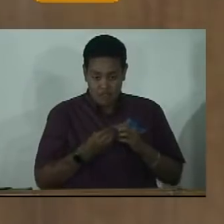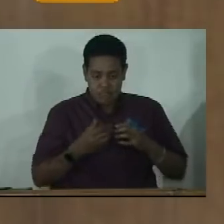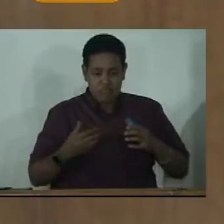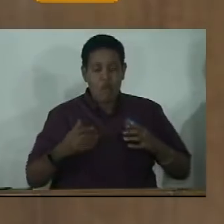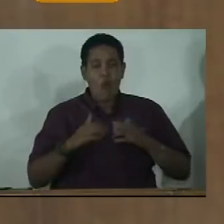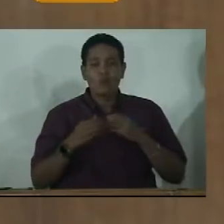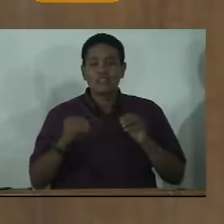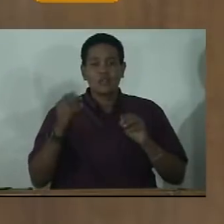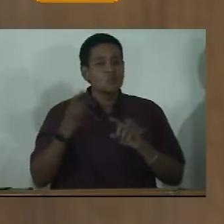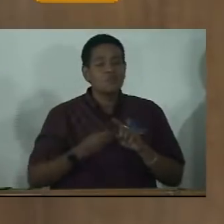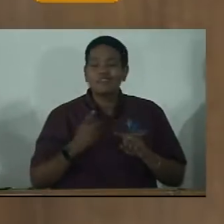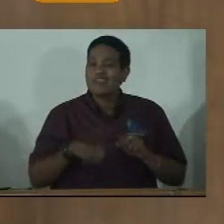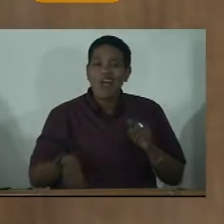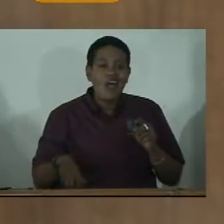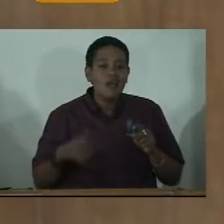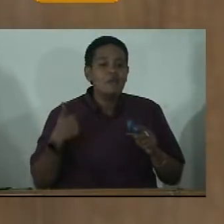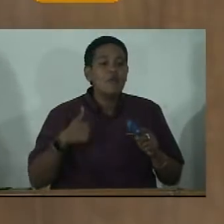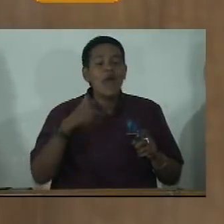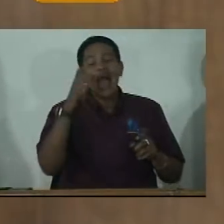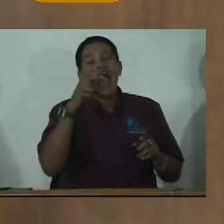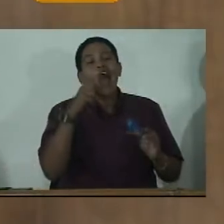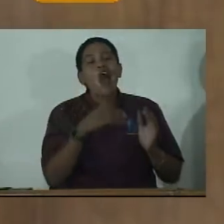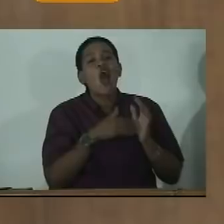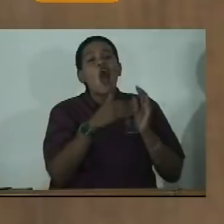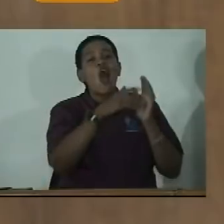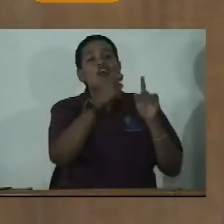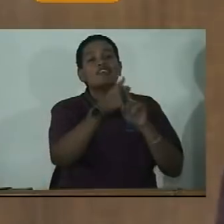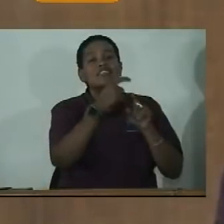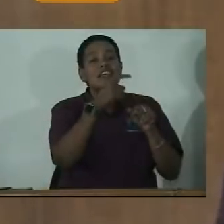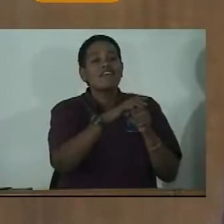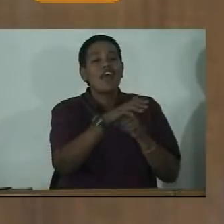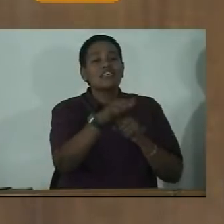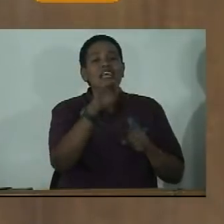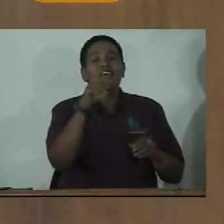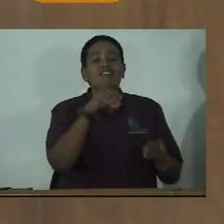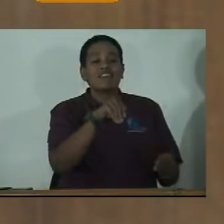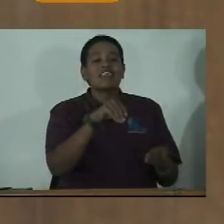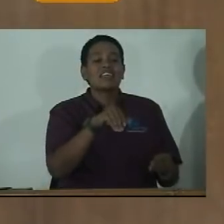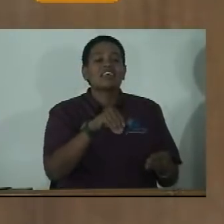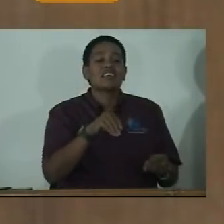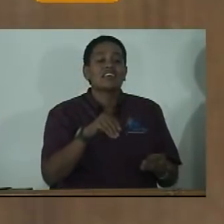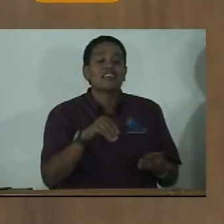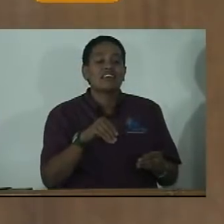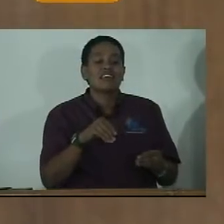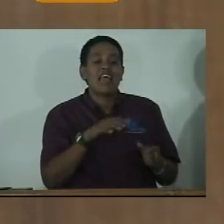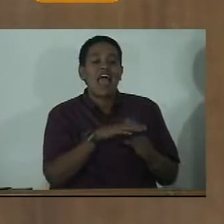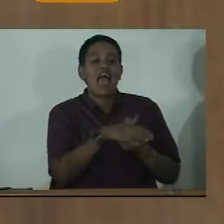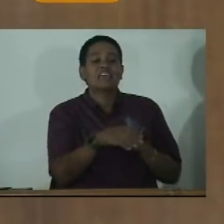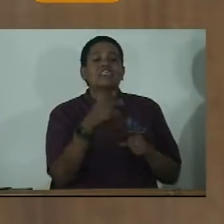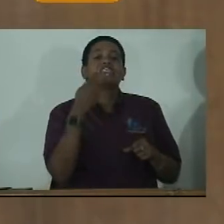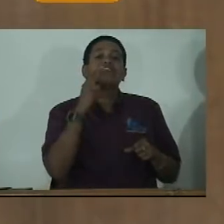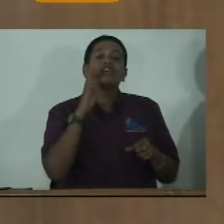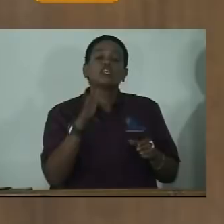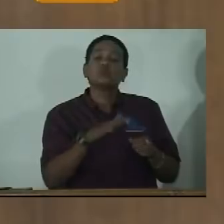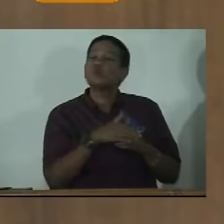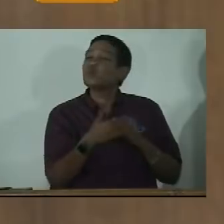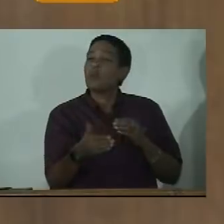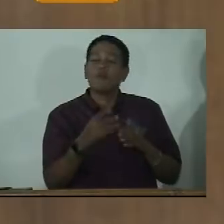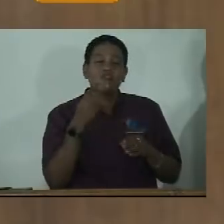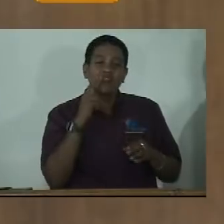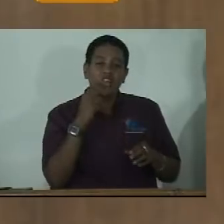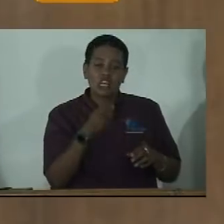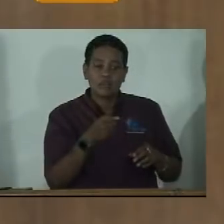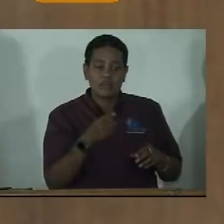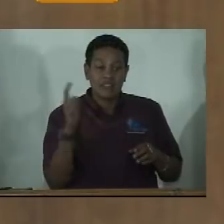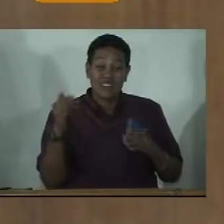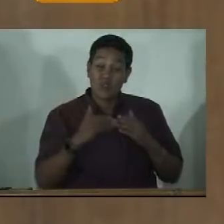people, but we hear often of this excess feed, excess vegetables. This